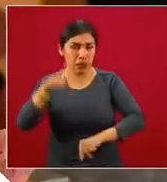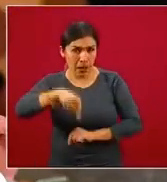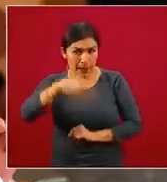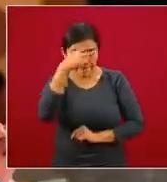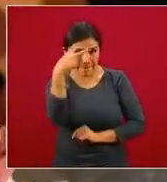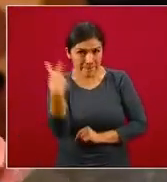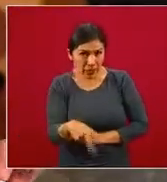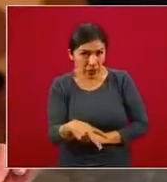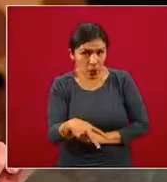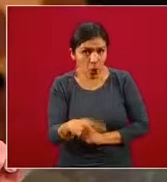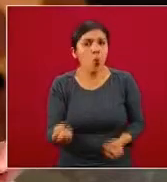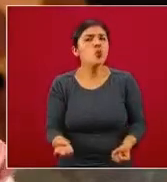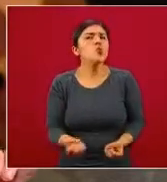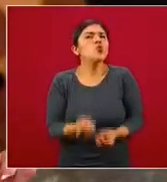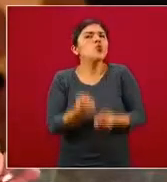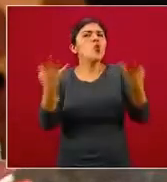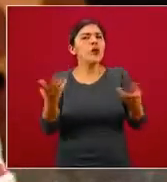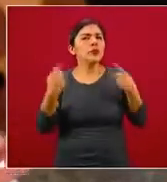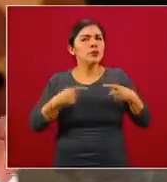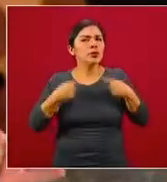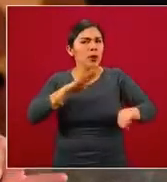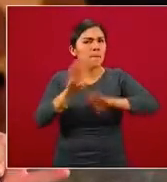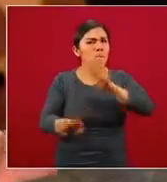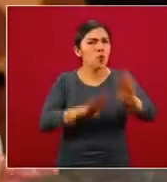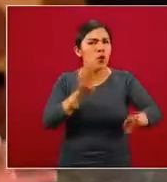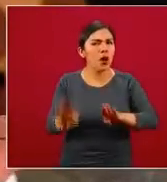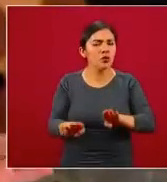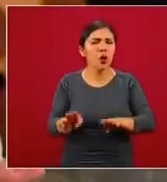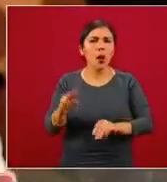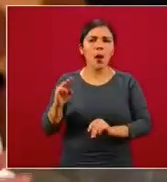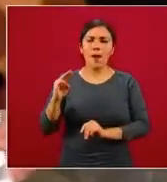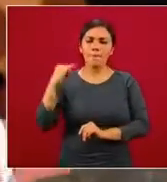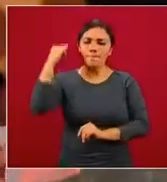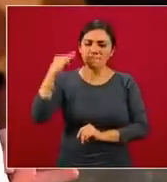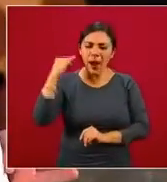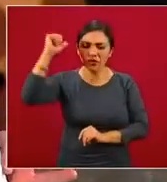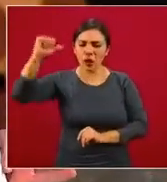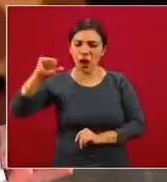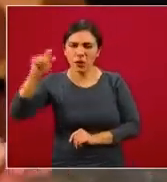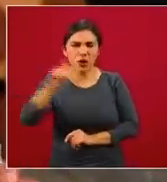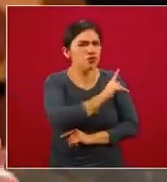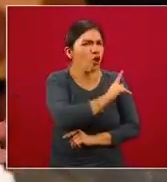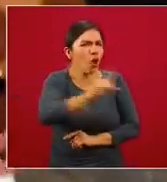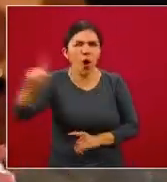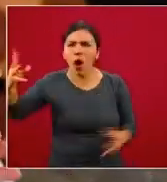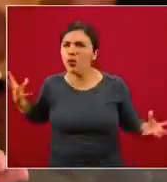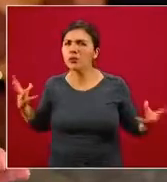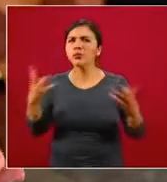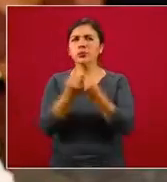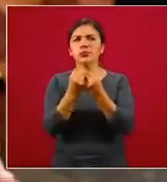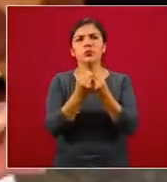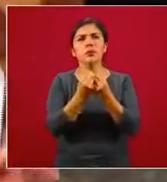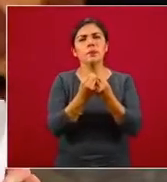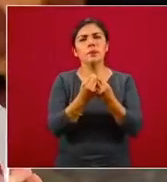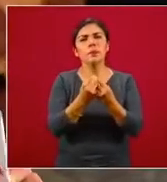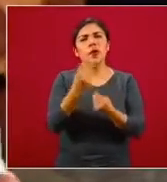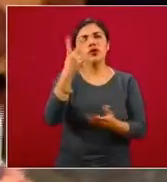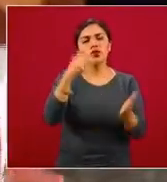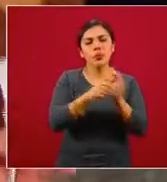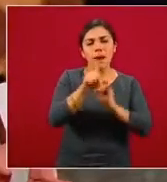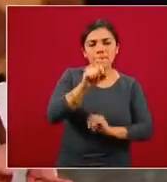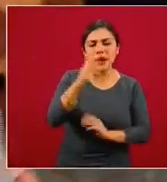session. But basically, this was a technical decision.